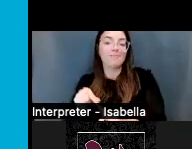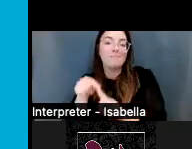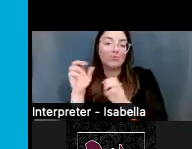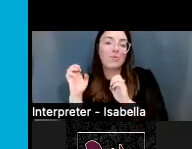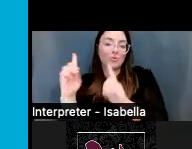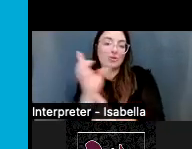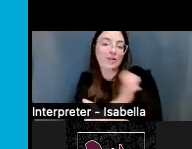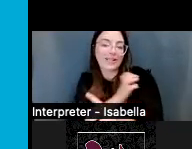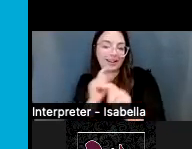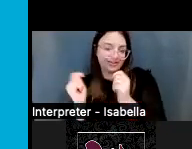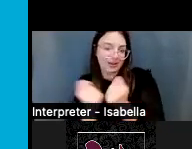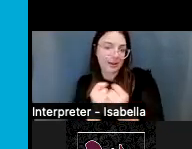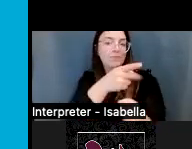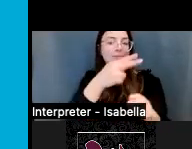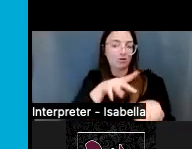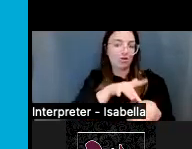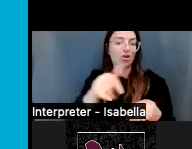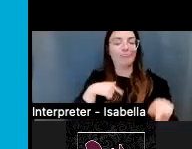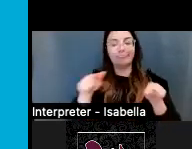with you all today.